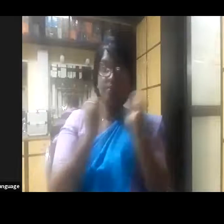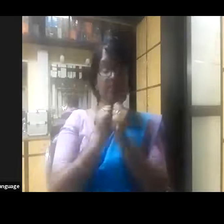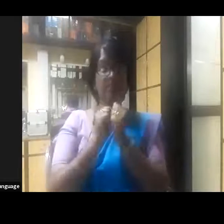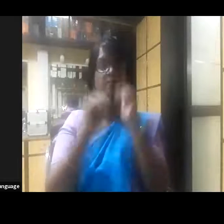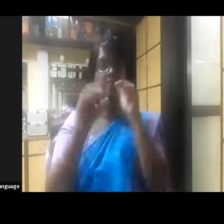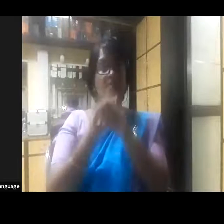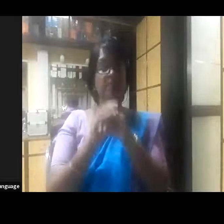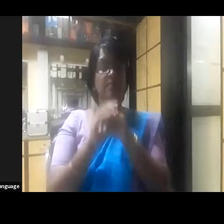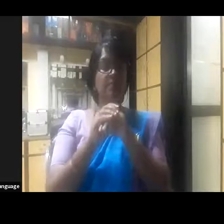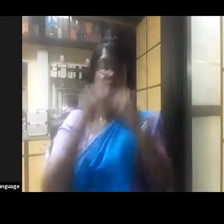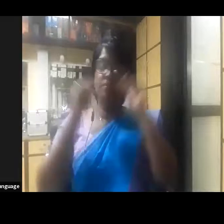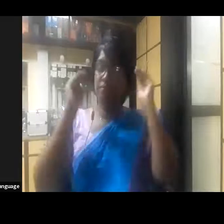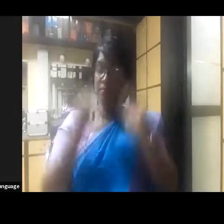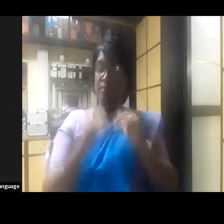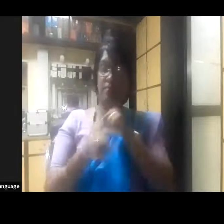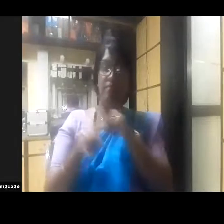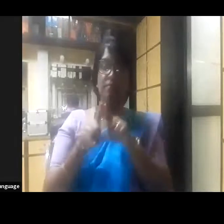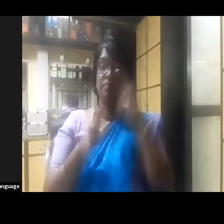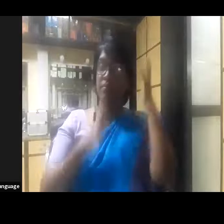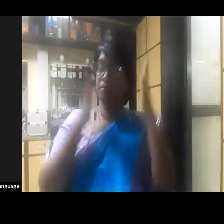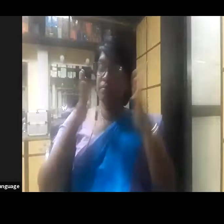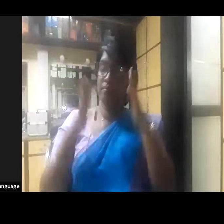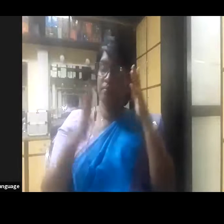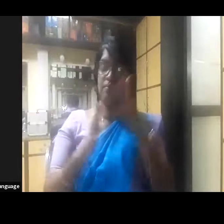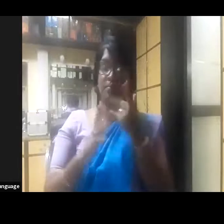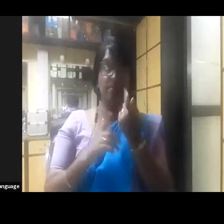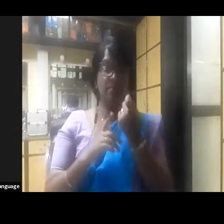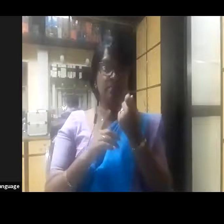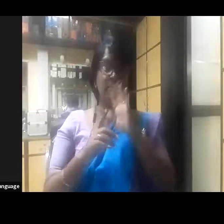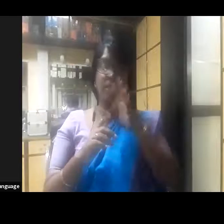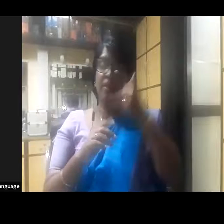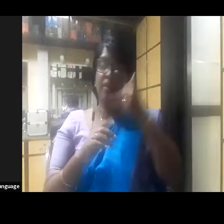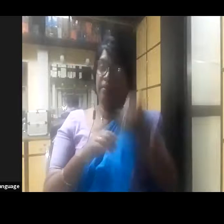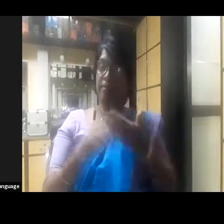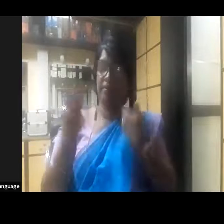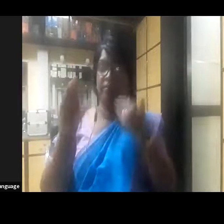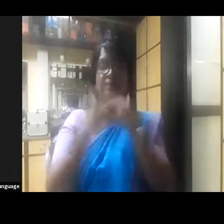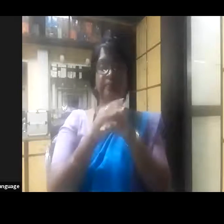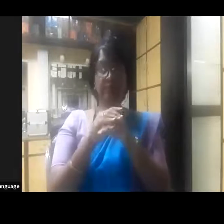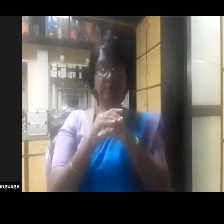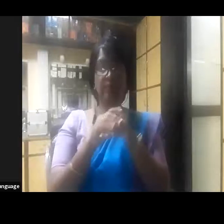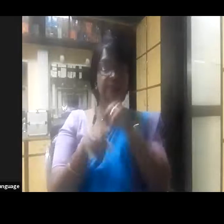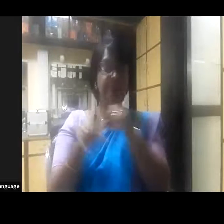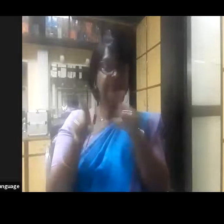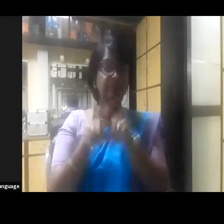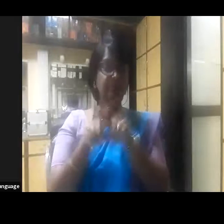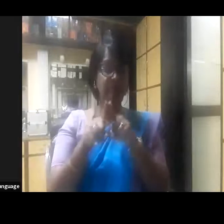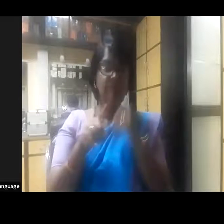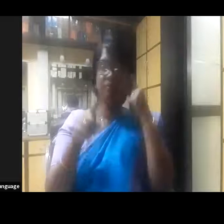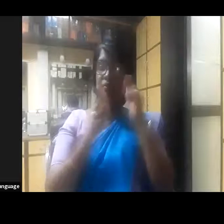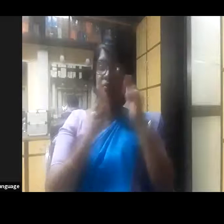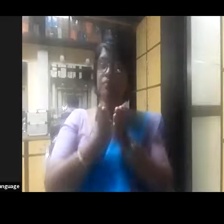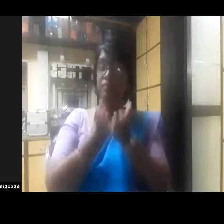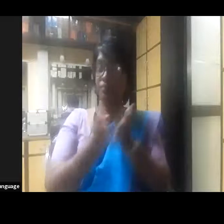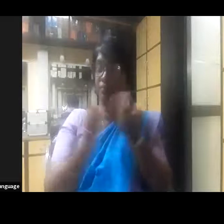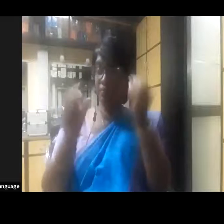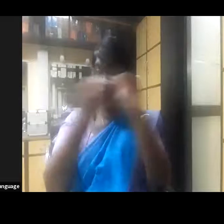economy. Due to the scale of the sector, shipping represents